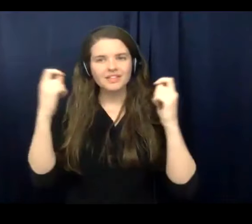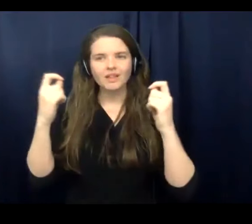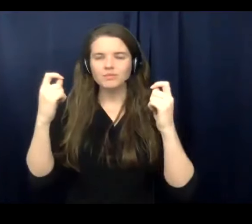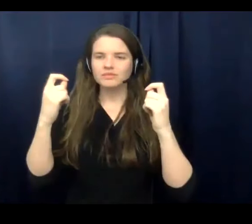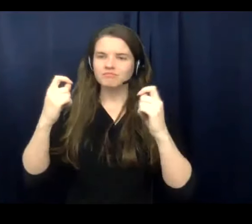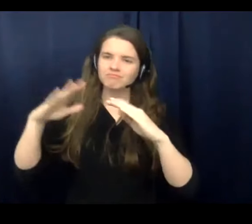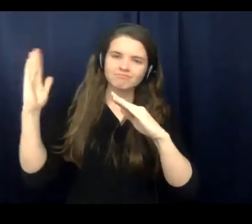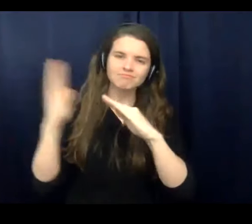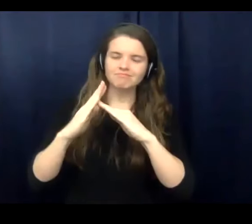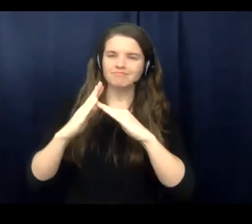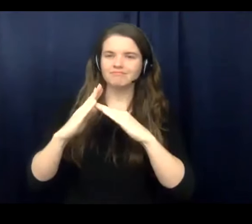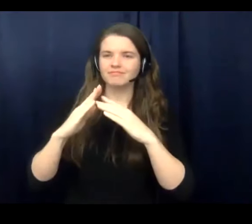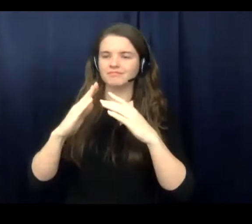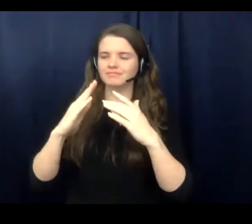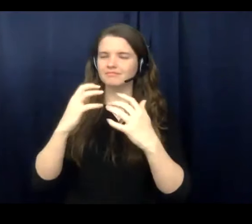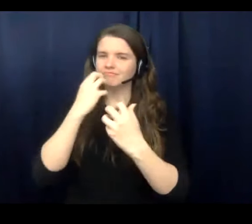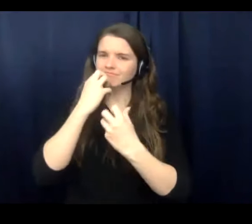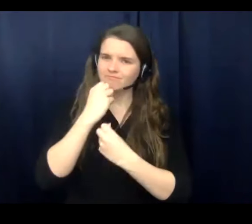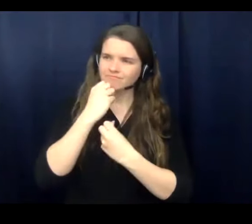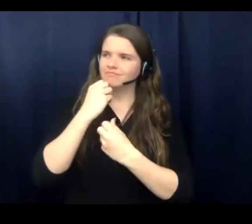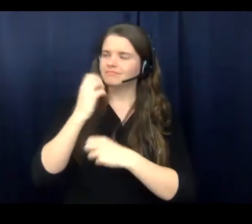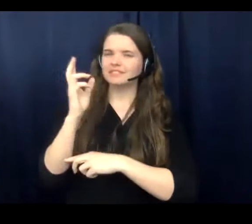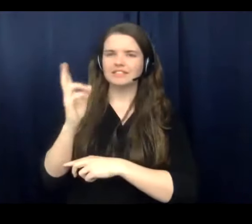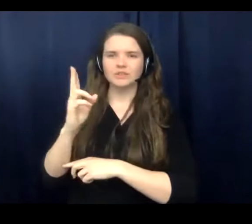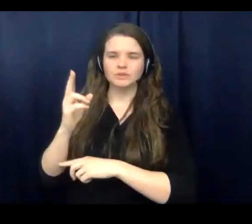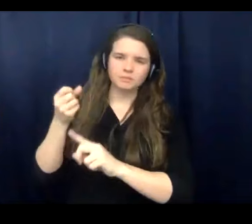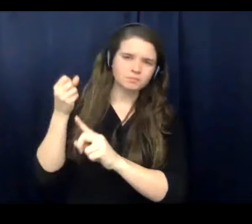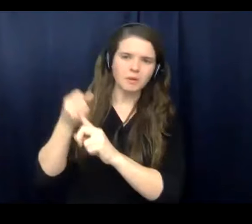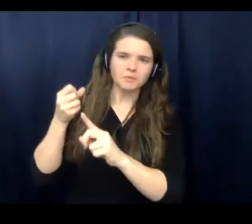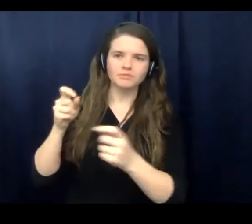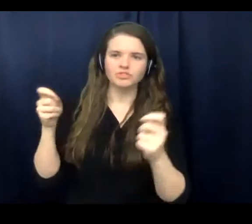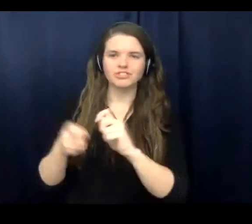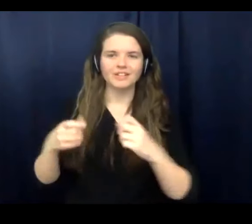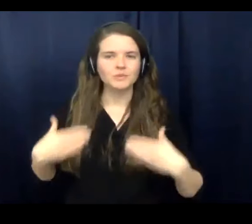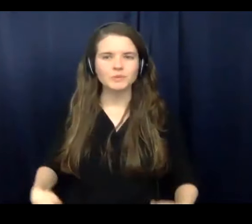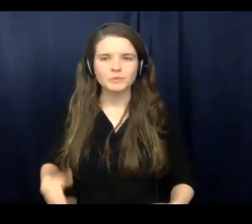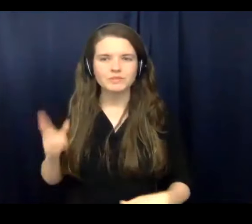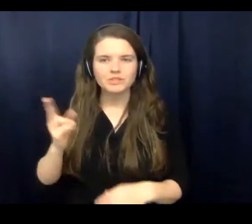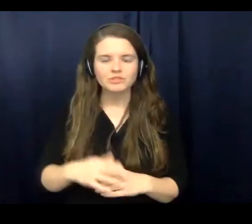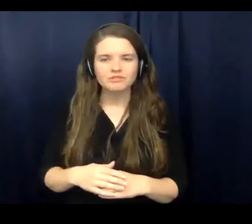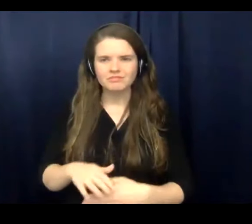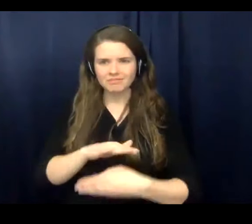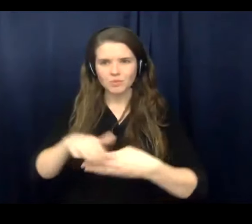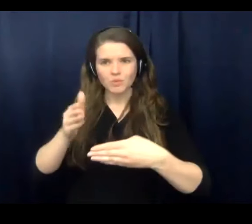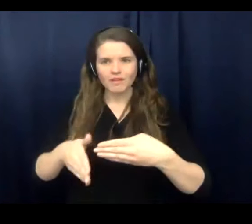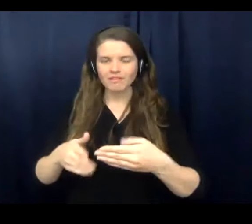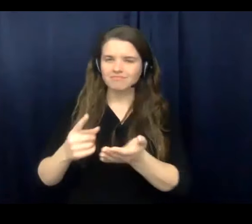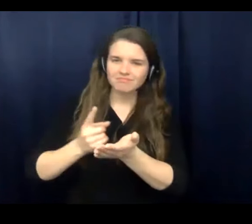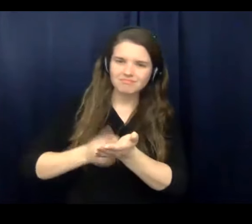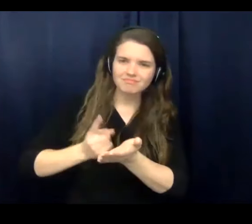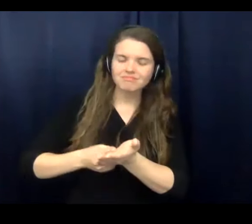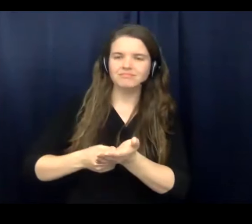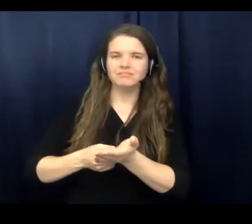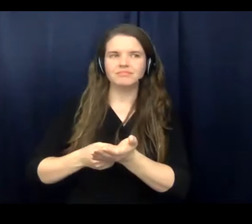and significant event in human history. This weekend, we talked about the